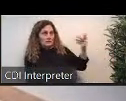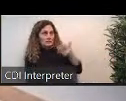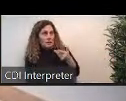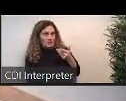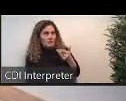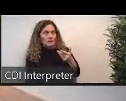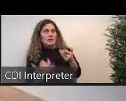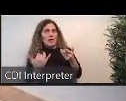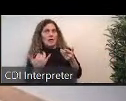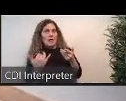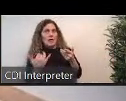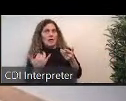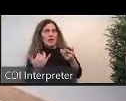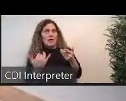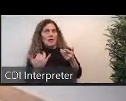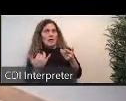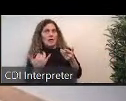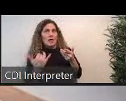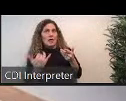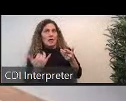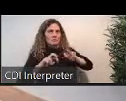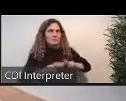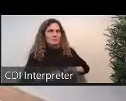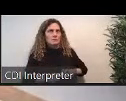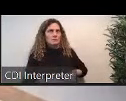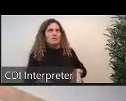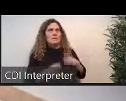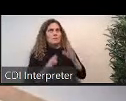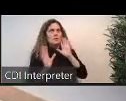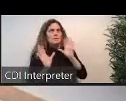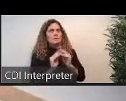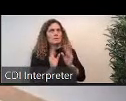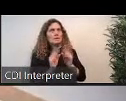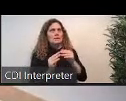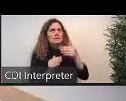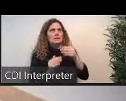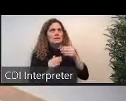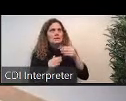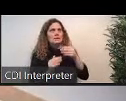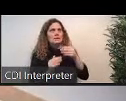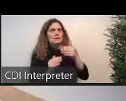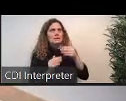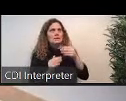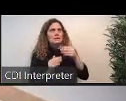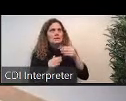our regular meetings with the Brewers to talk about their plans. And as the mayor had shared before,